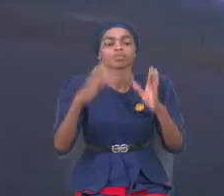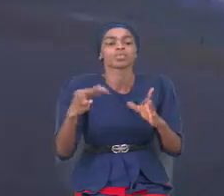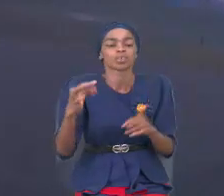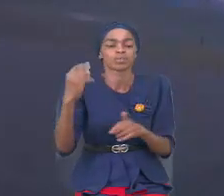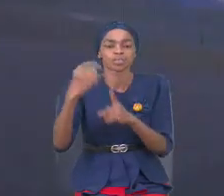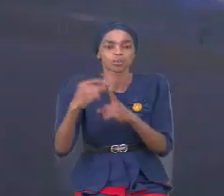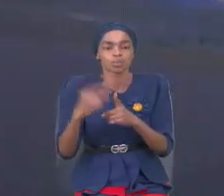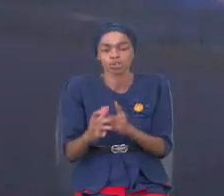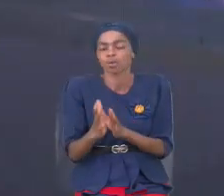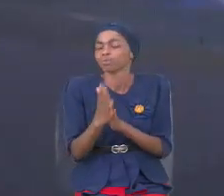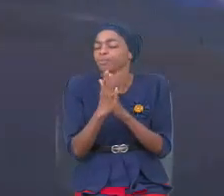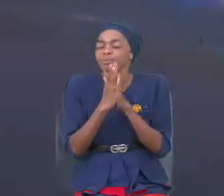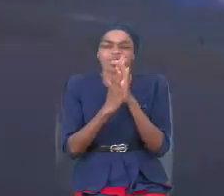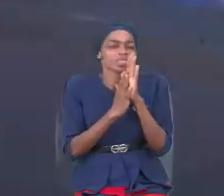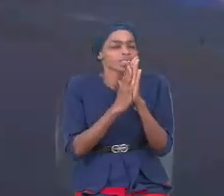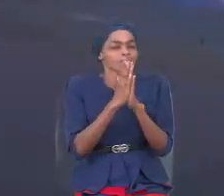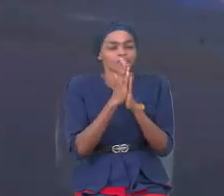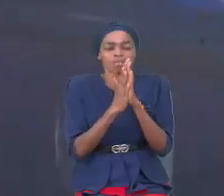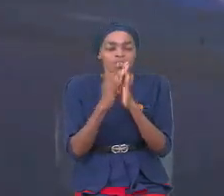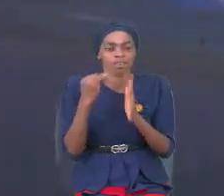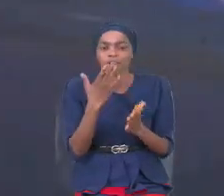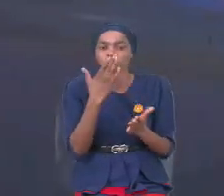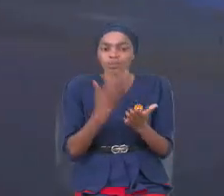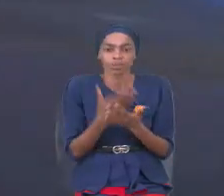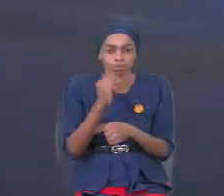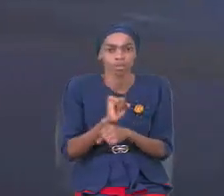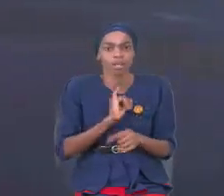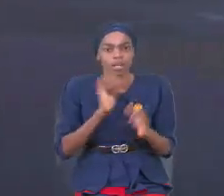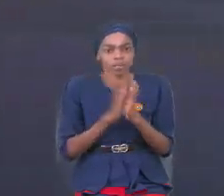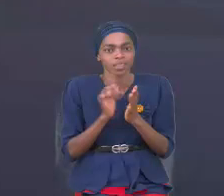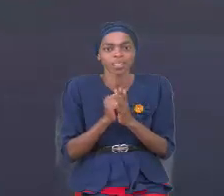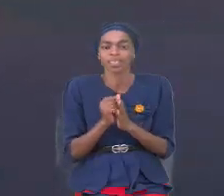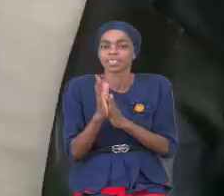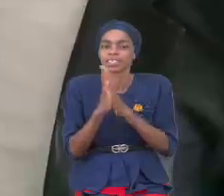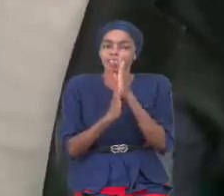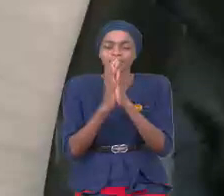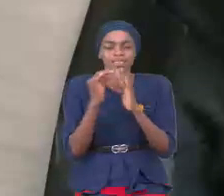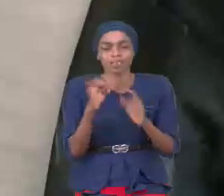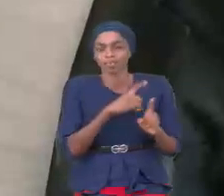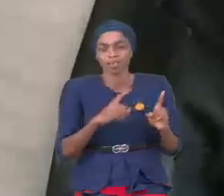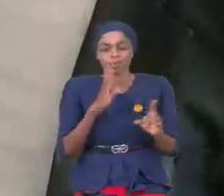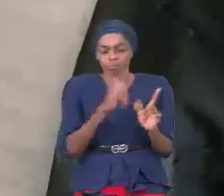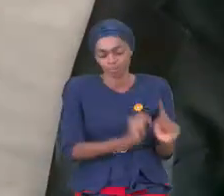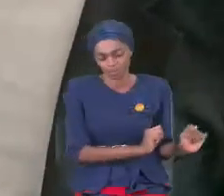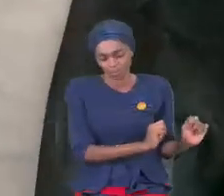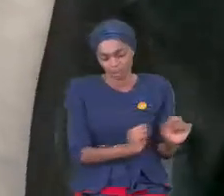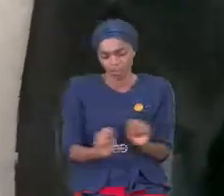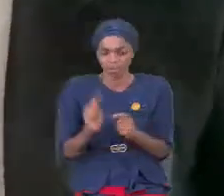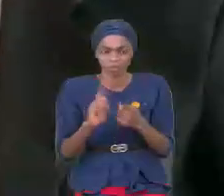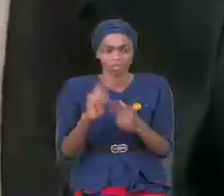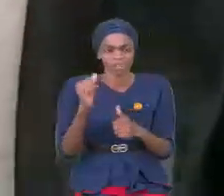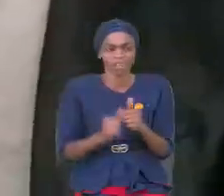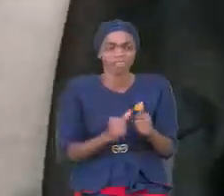I pray the zeal of the Lord will be transferred into every heart in Jesus' name. Let's look at number three